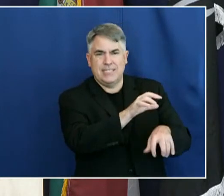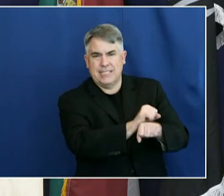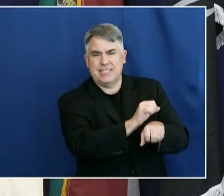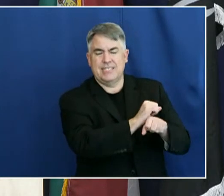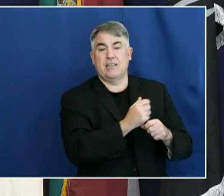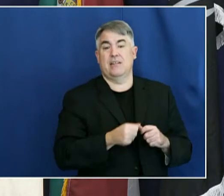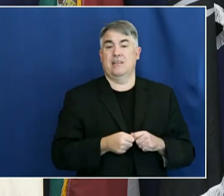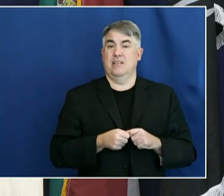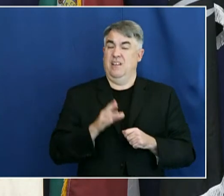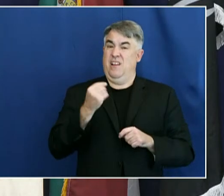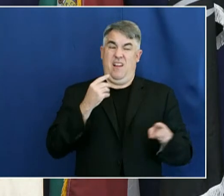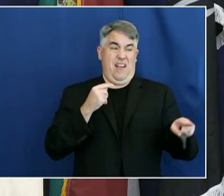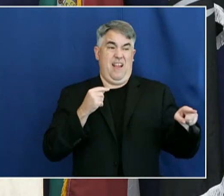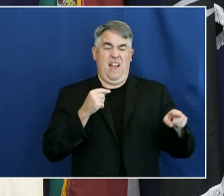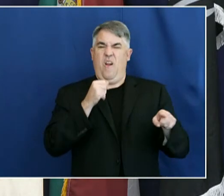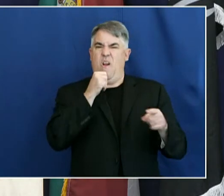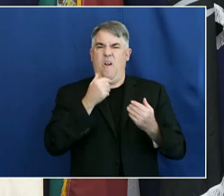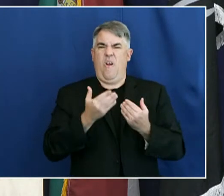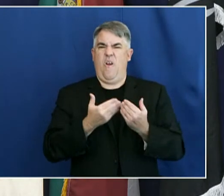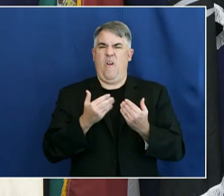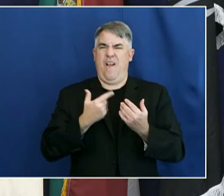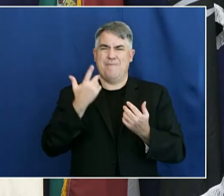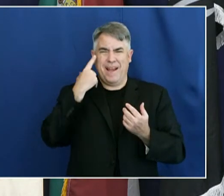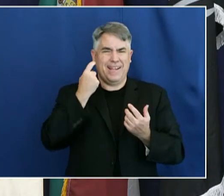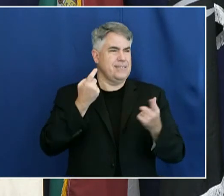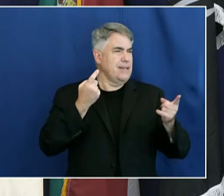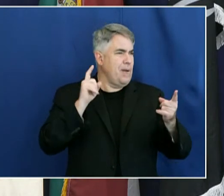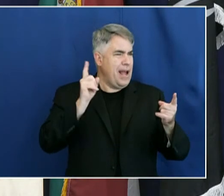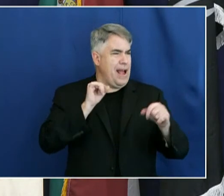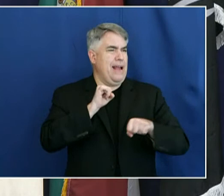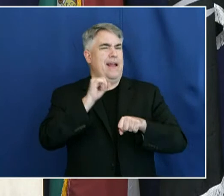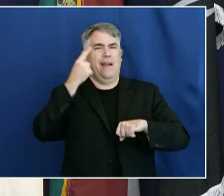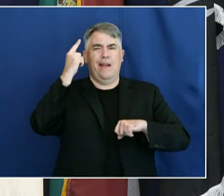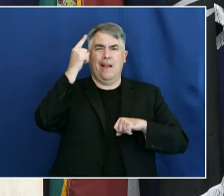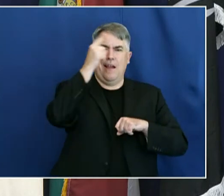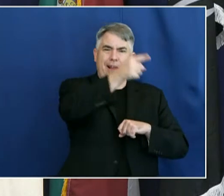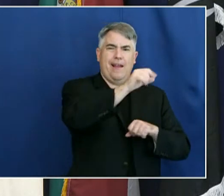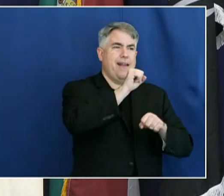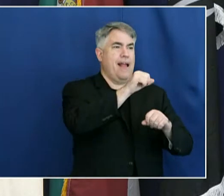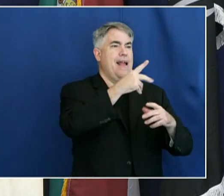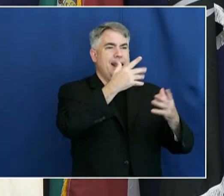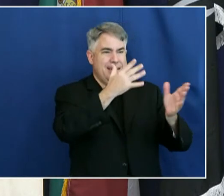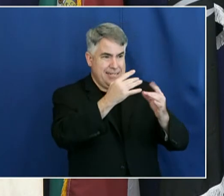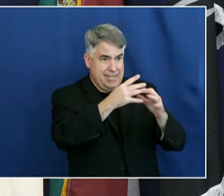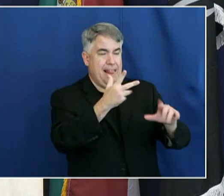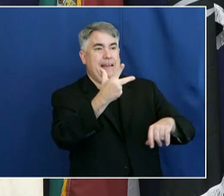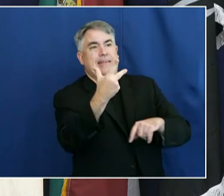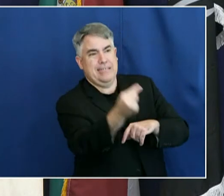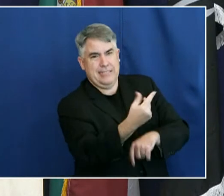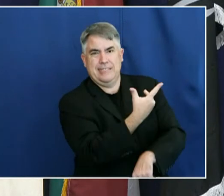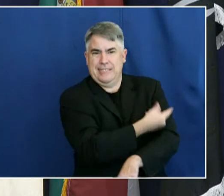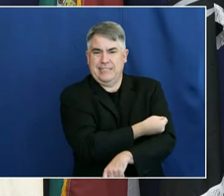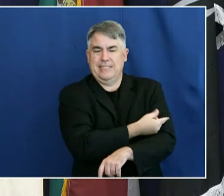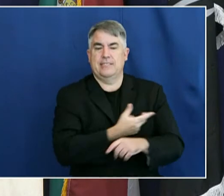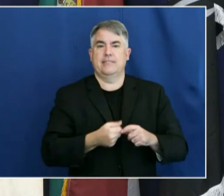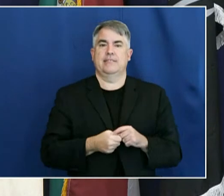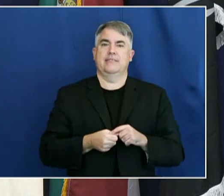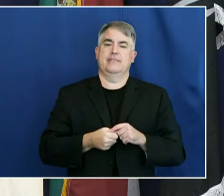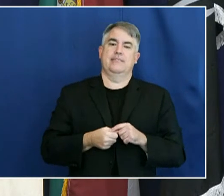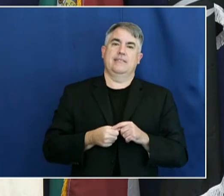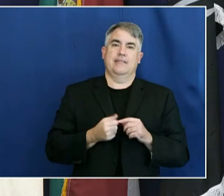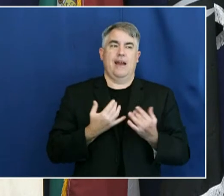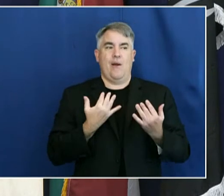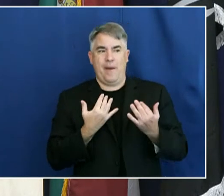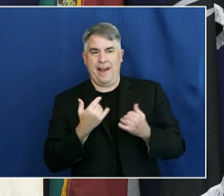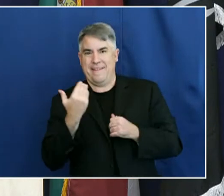house, wait with them the appropriate amount of time, and then pick up and move to another site. We are working with Tri-City to come on